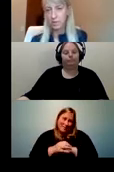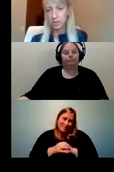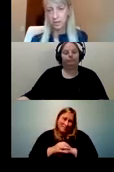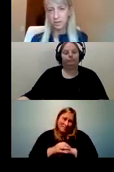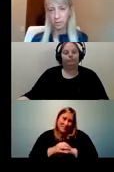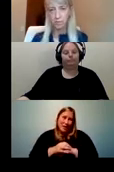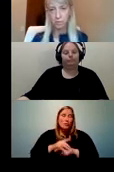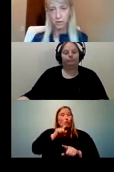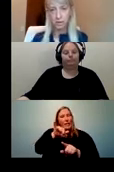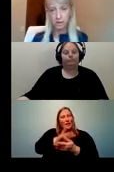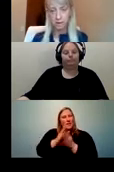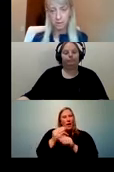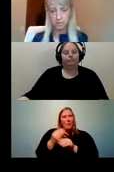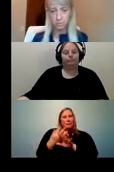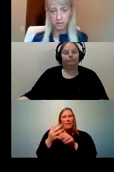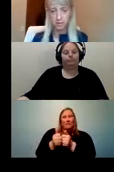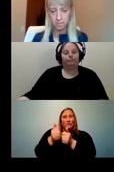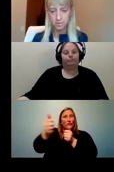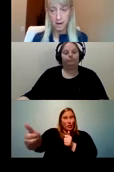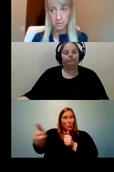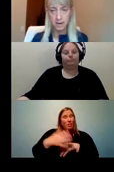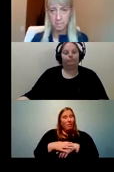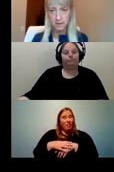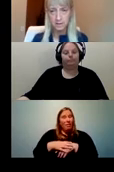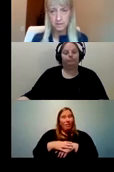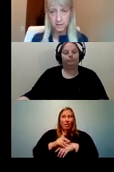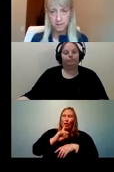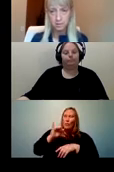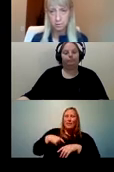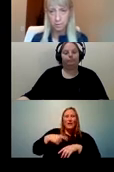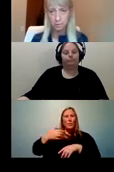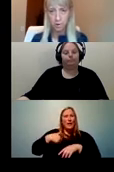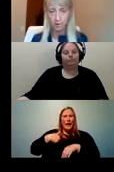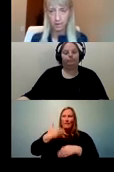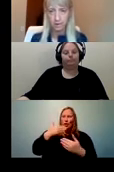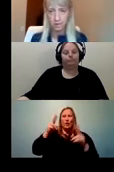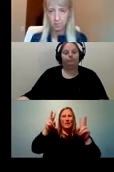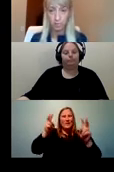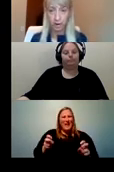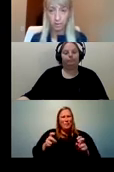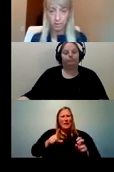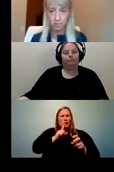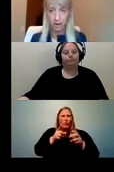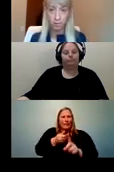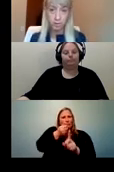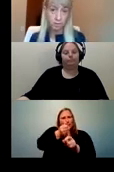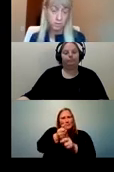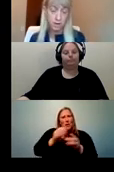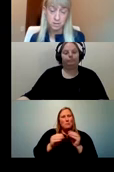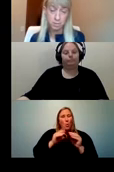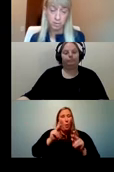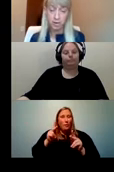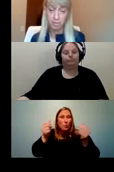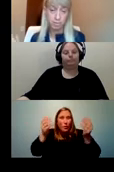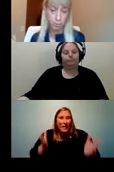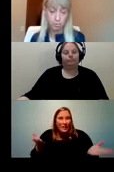moving virtually this year, we've really been able to bring some timely topics to a much broader range of providers, not only in